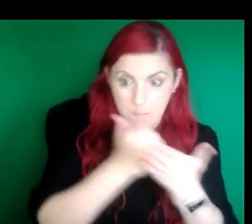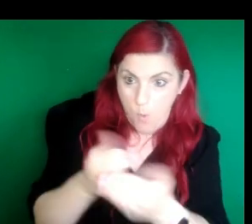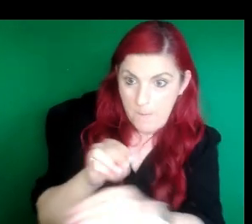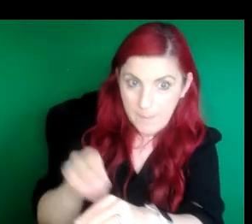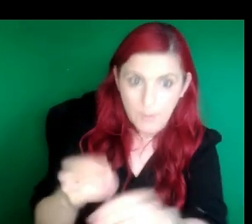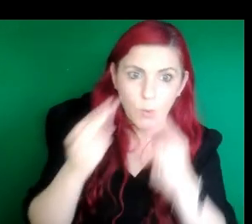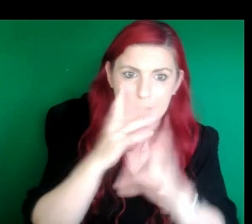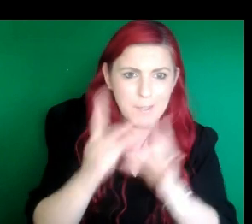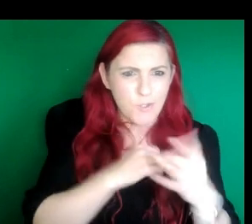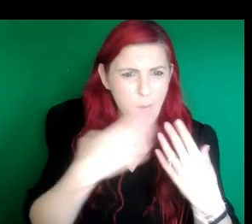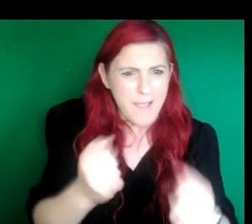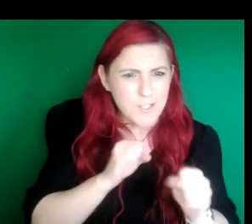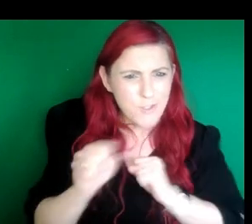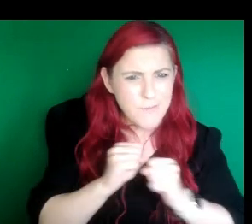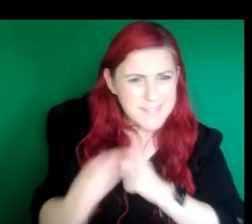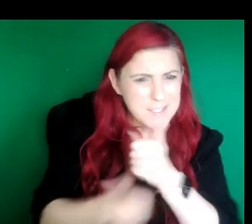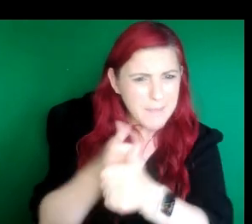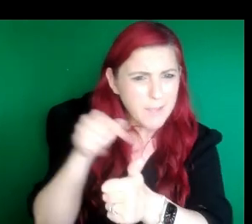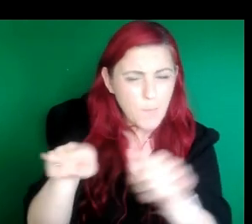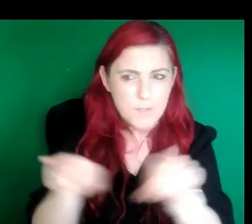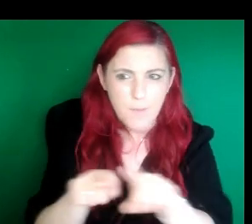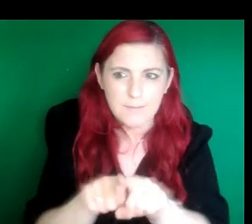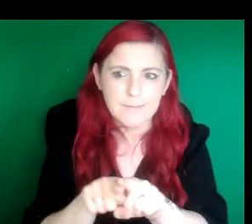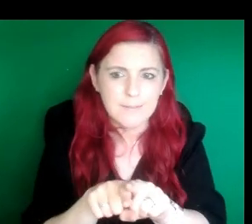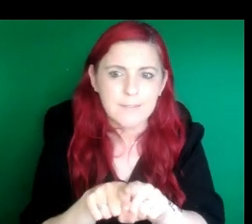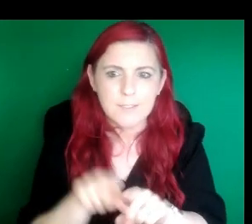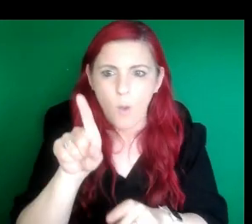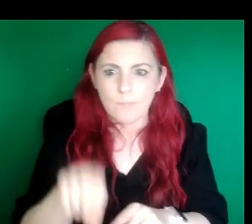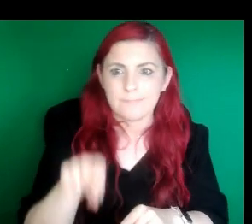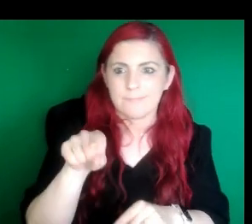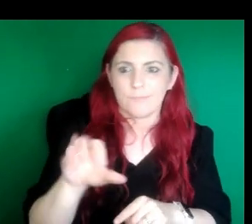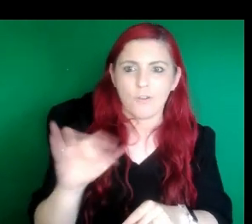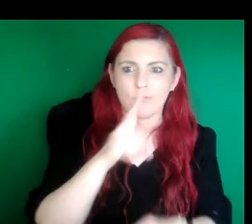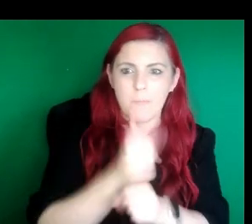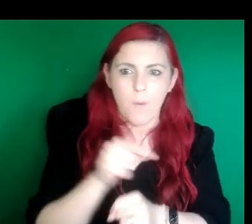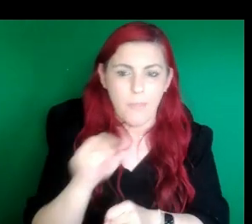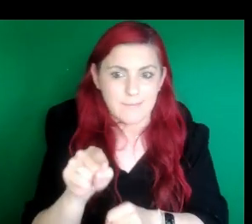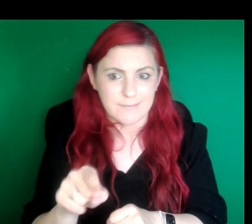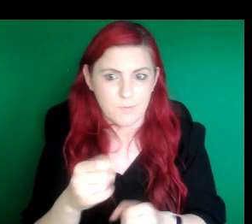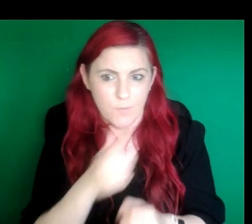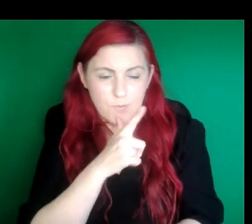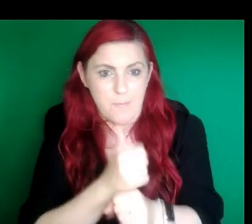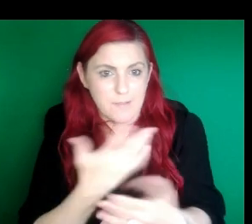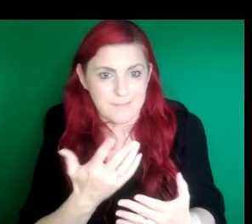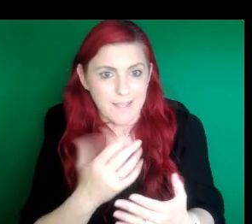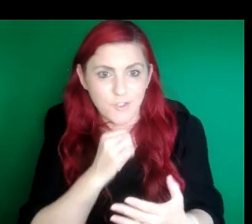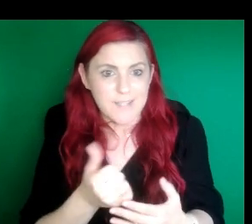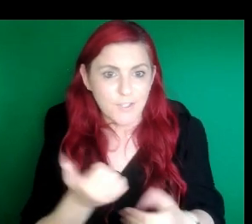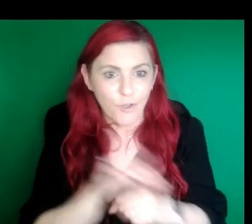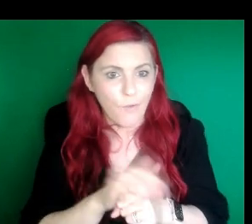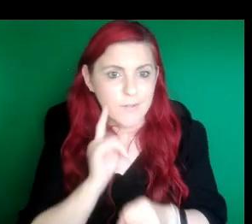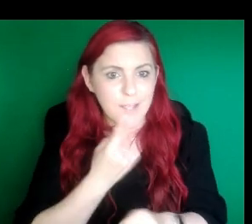services to support that. So, Gráinne talked about that. It doesn't actually cover deaf people who work in public